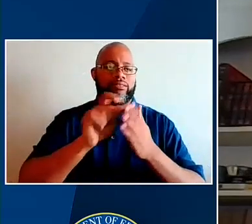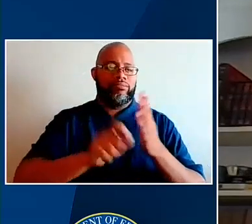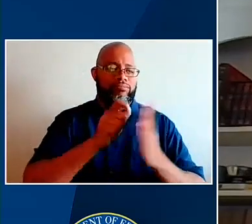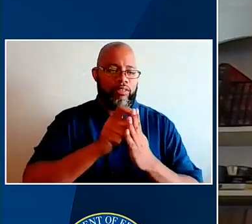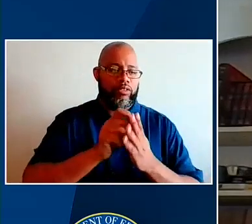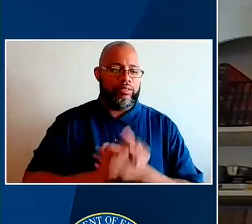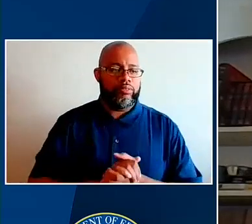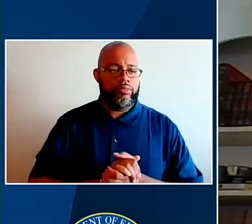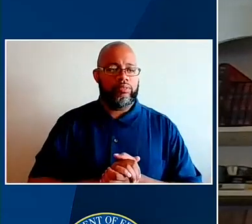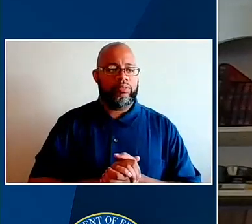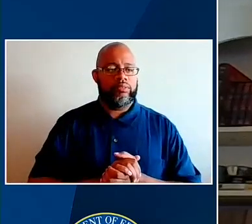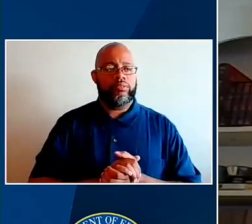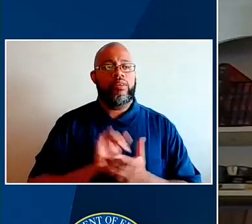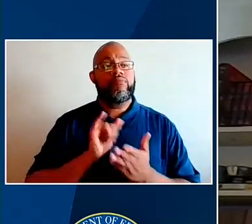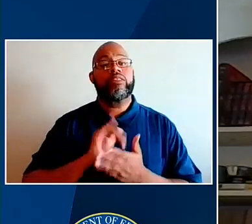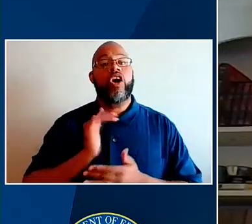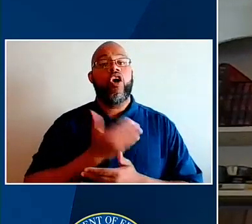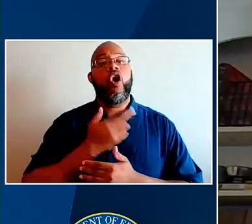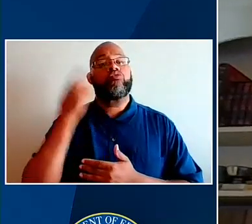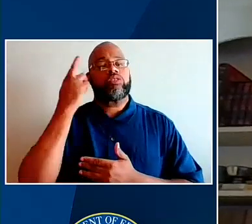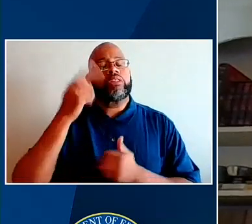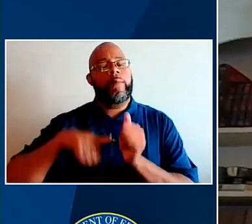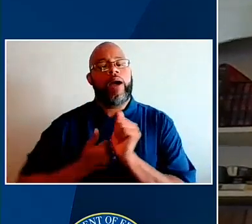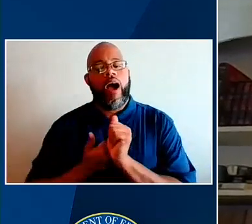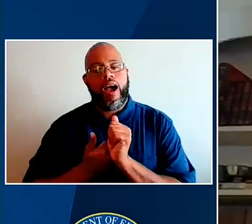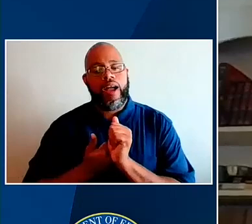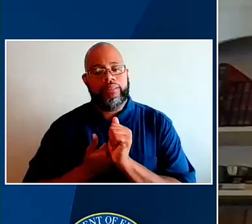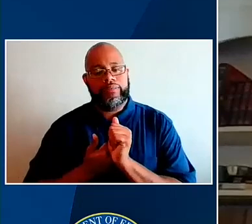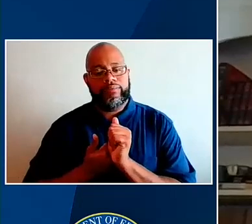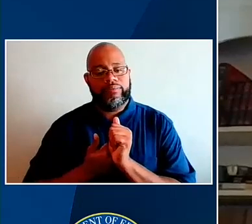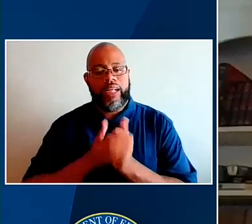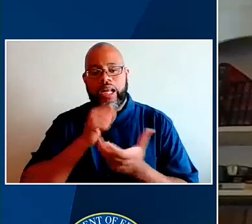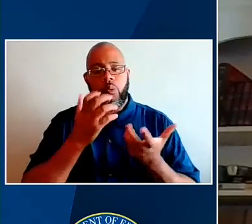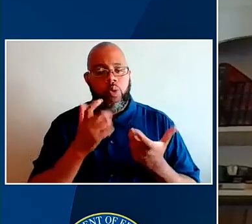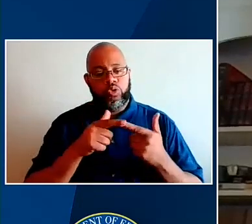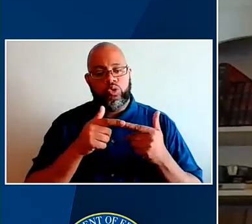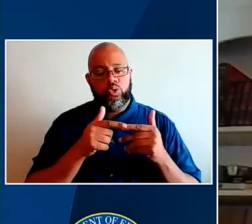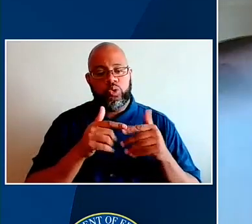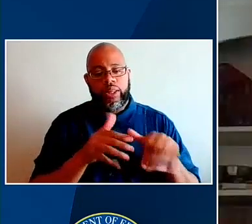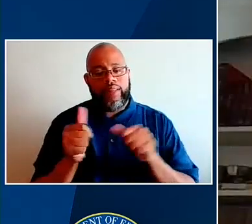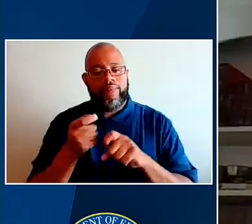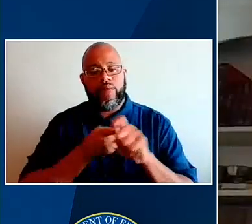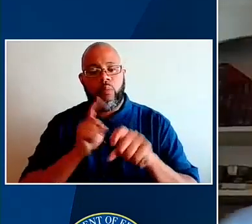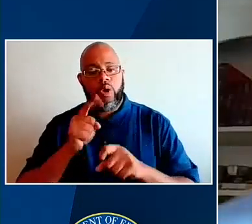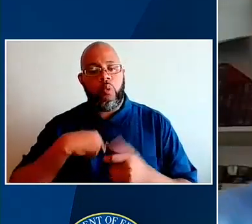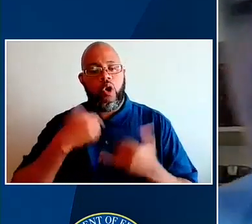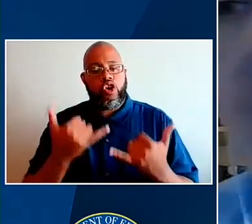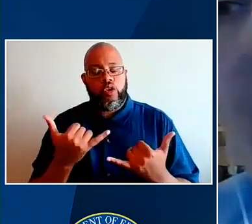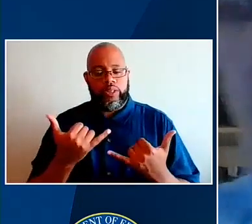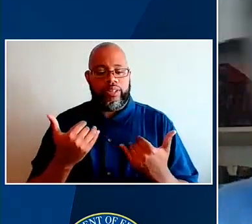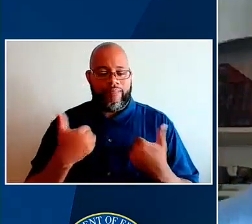that's our reasoning behind not wanting to move away from where we currently are.